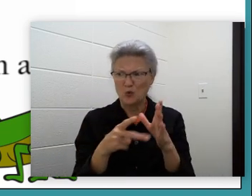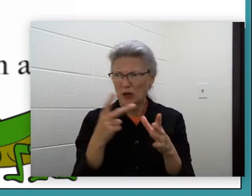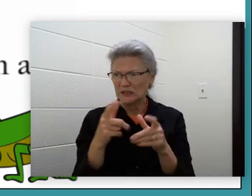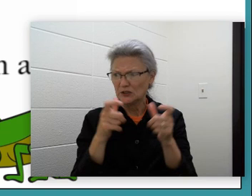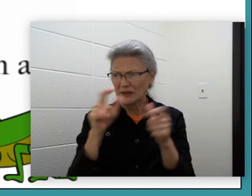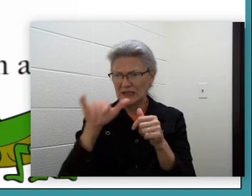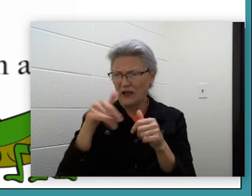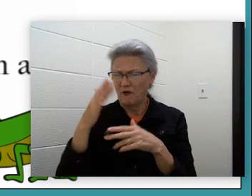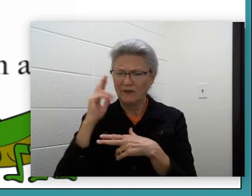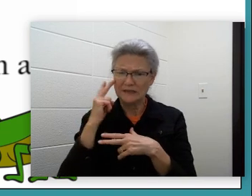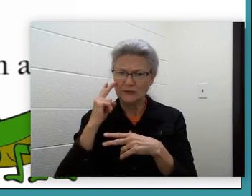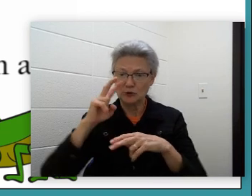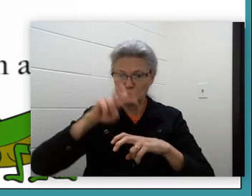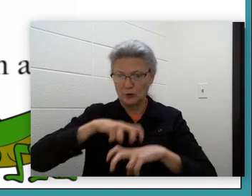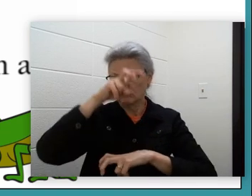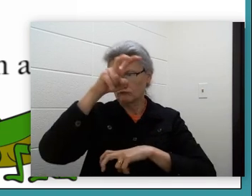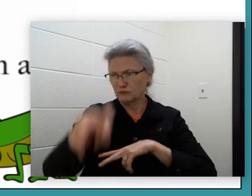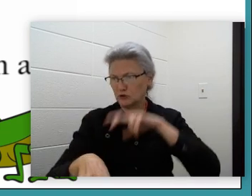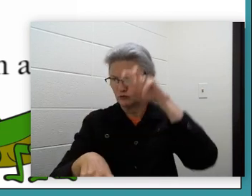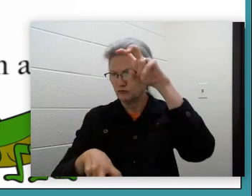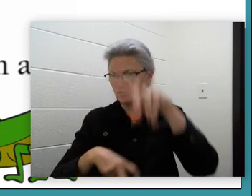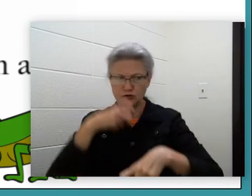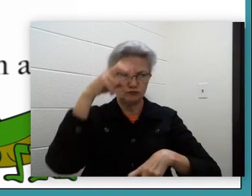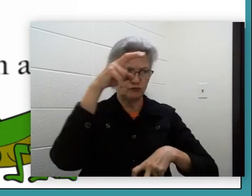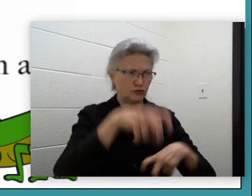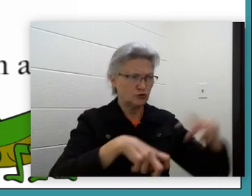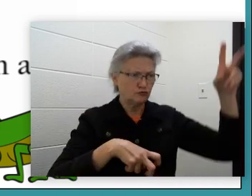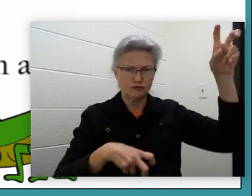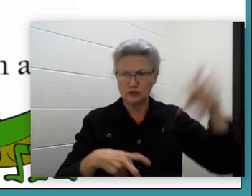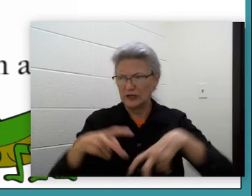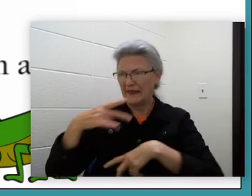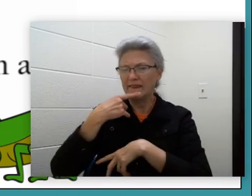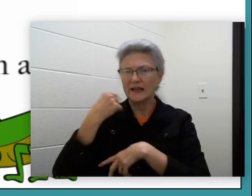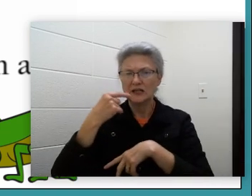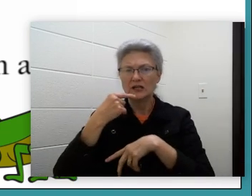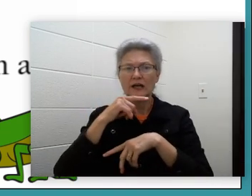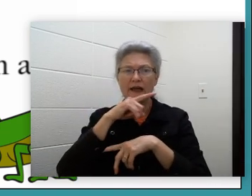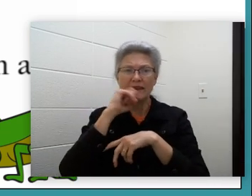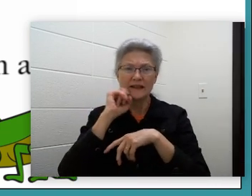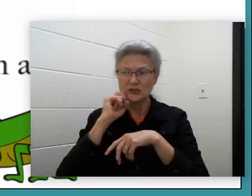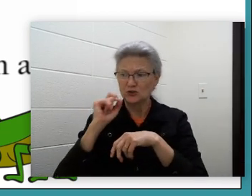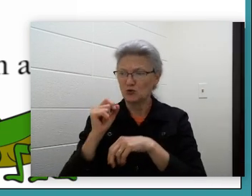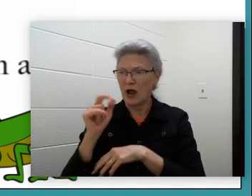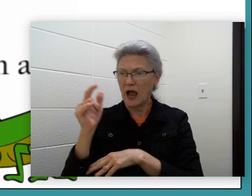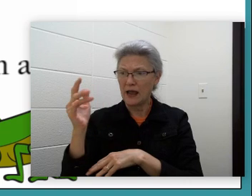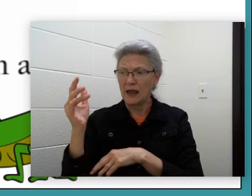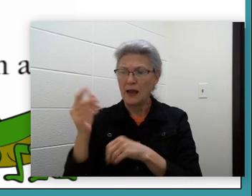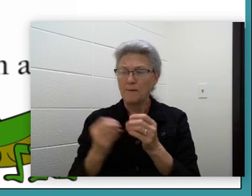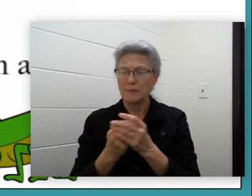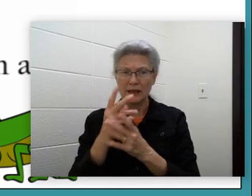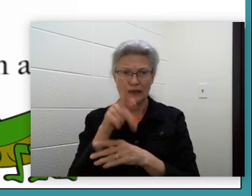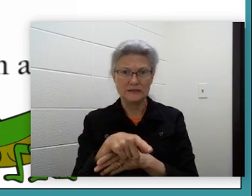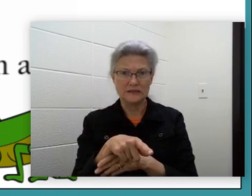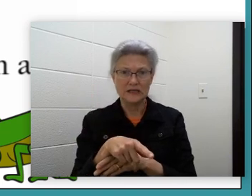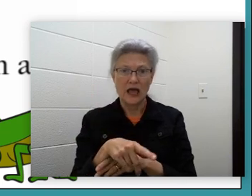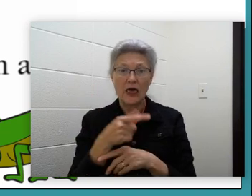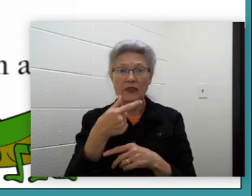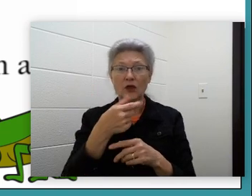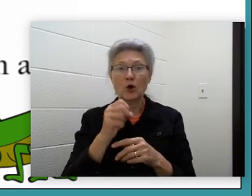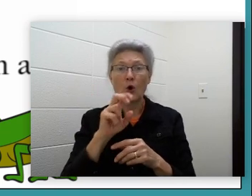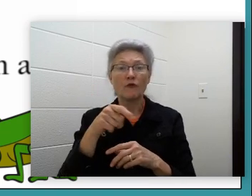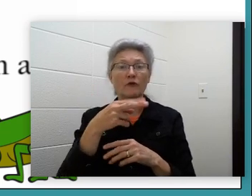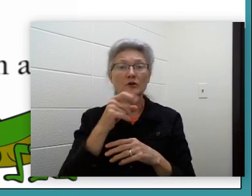doing acrobatic feats among the dried vines. The gophers scurried up and down the plowed ground. There,